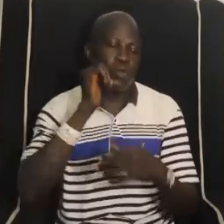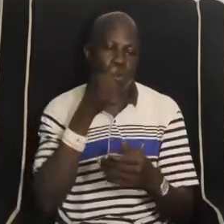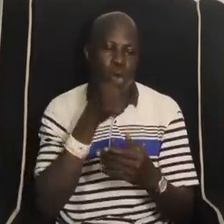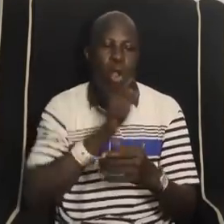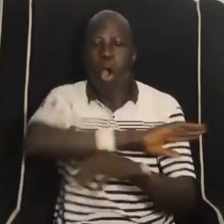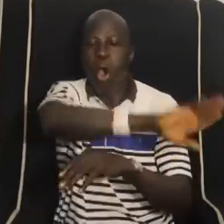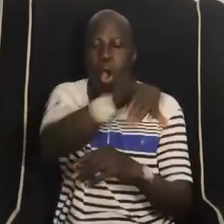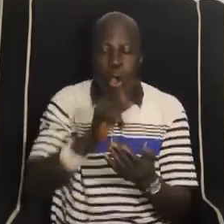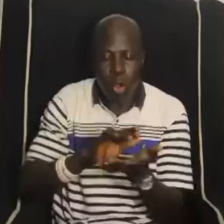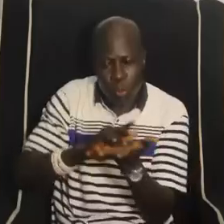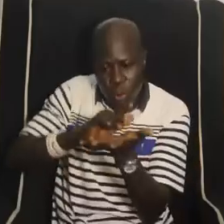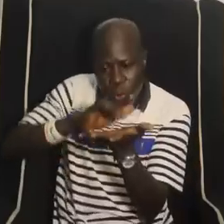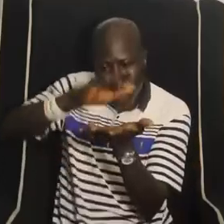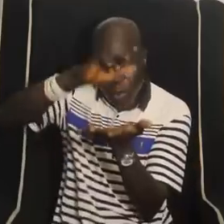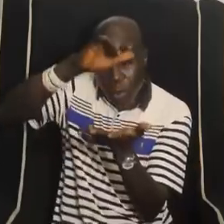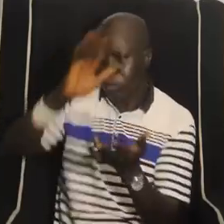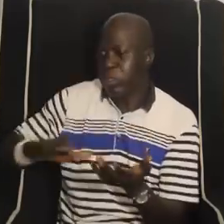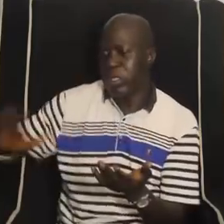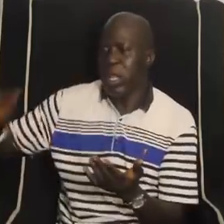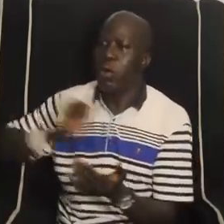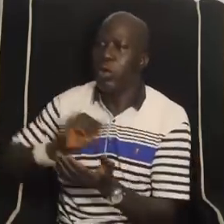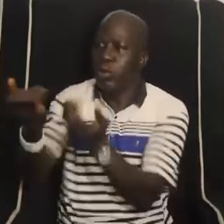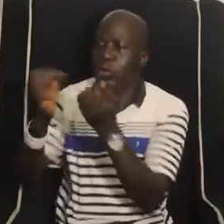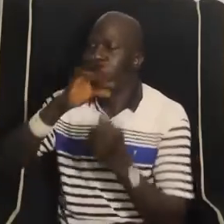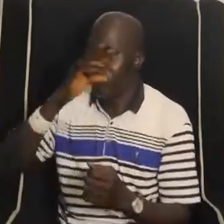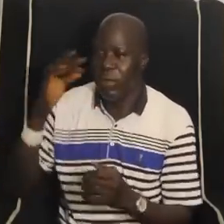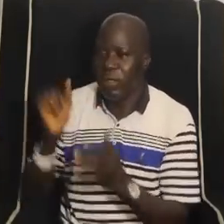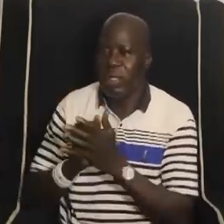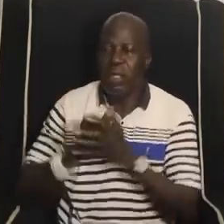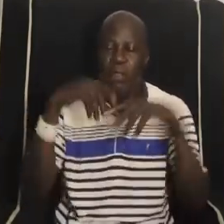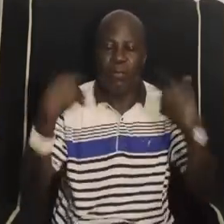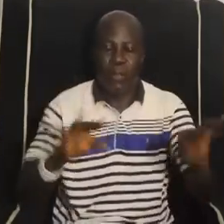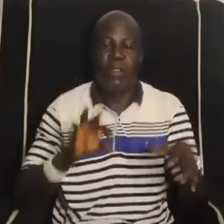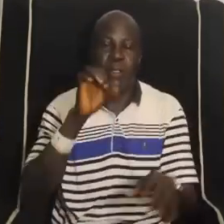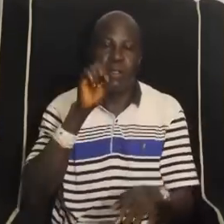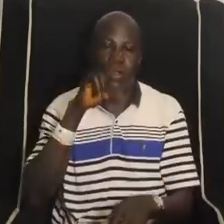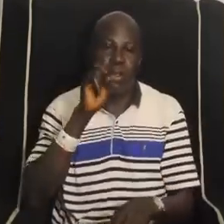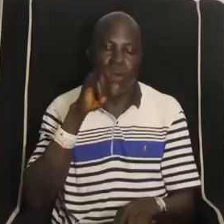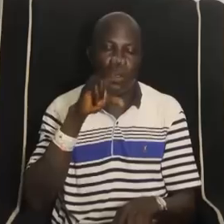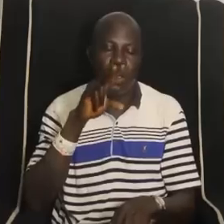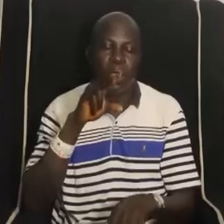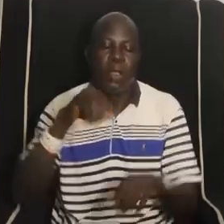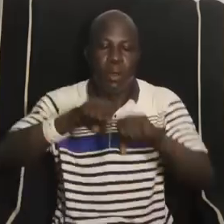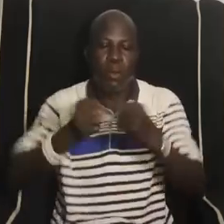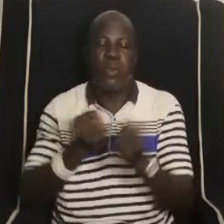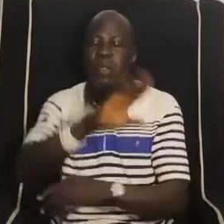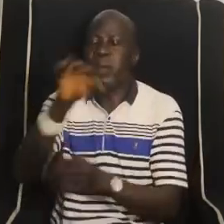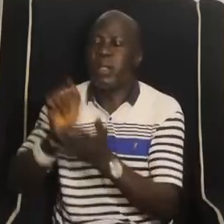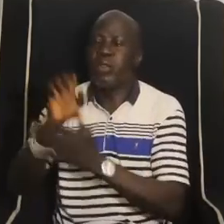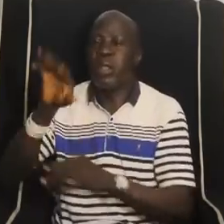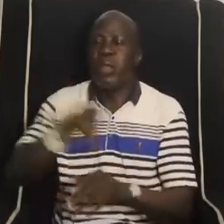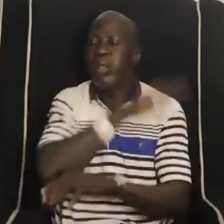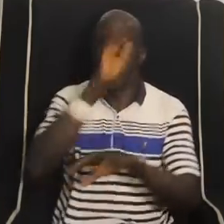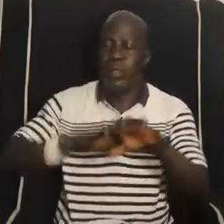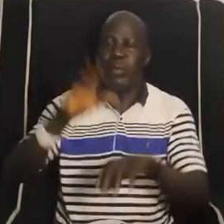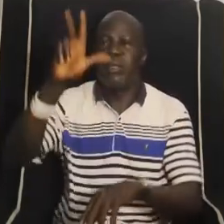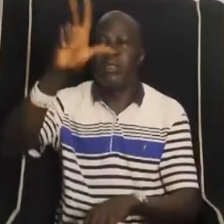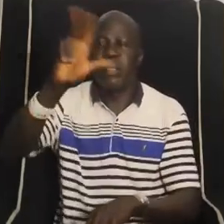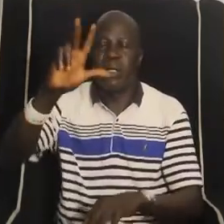program tomorrow. All grown students ask to fast. Prayer break by 12. Once